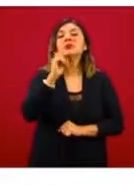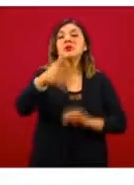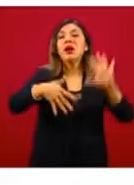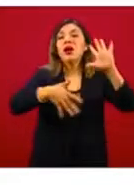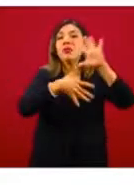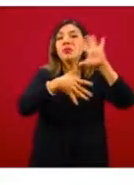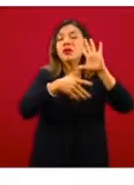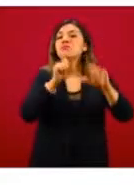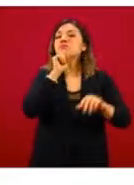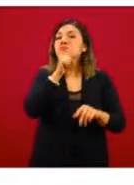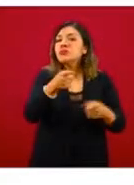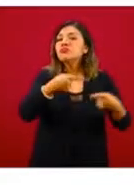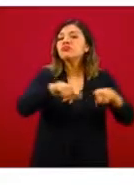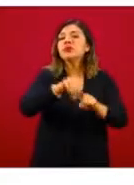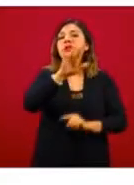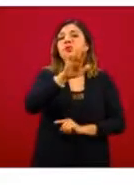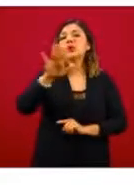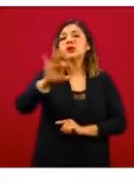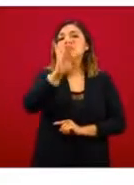and America still has